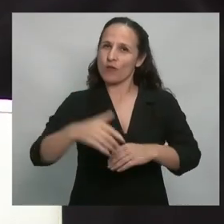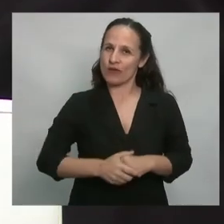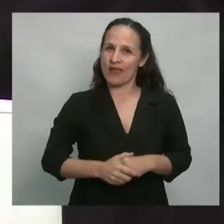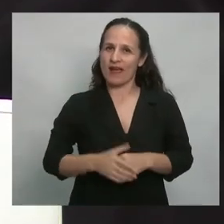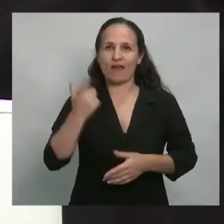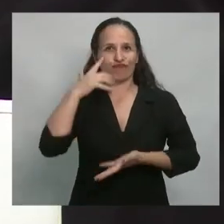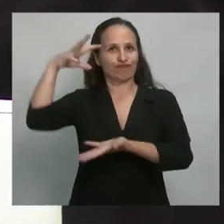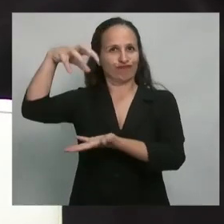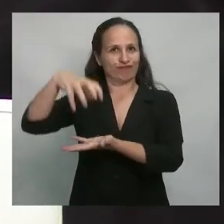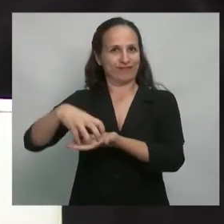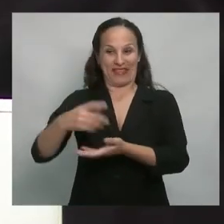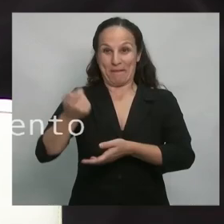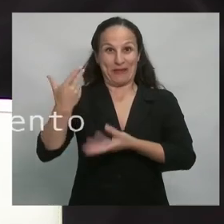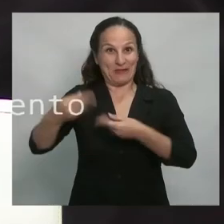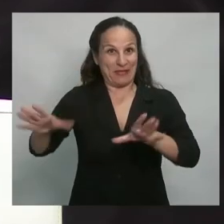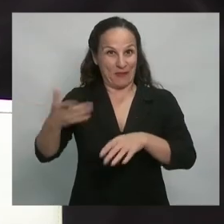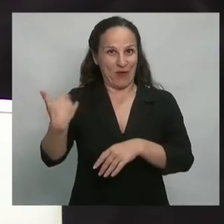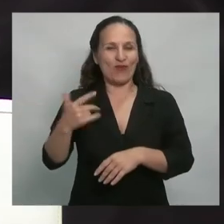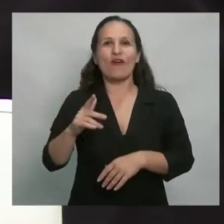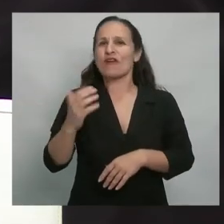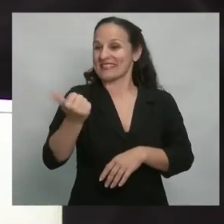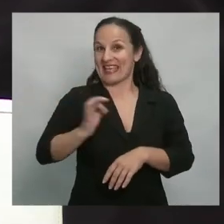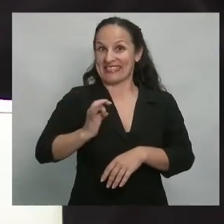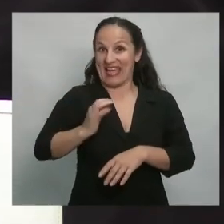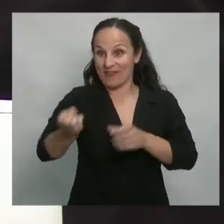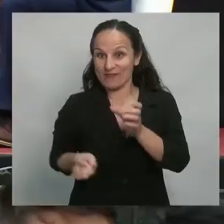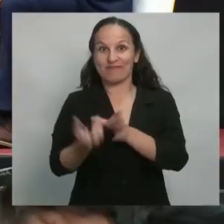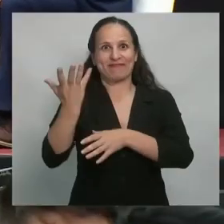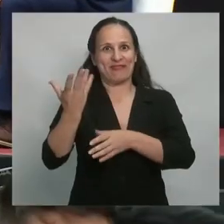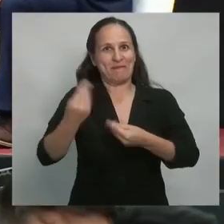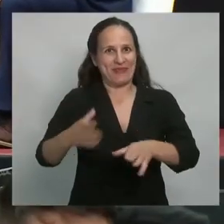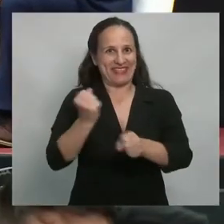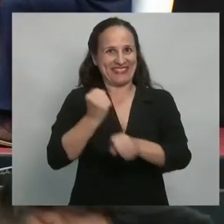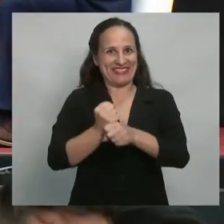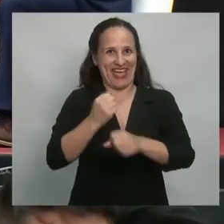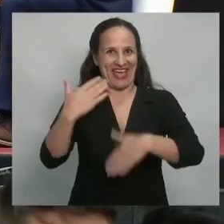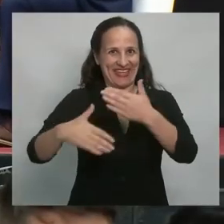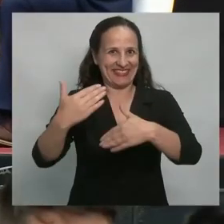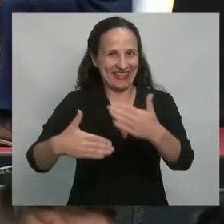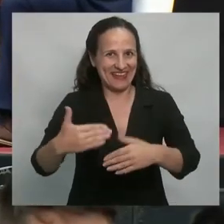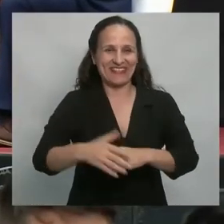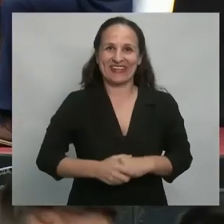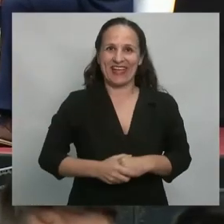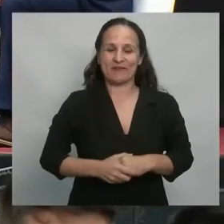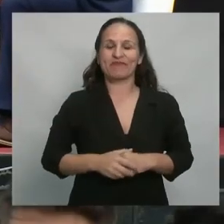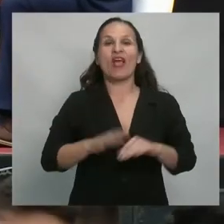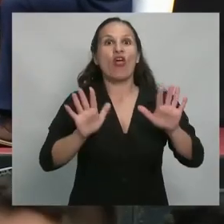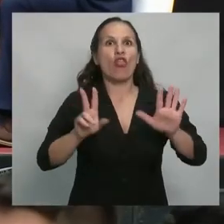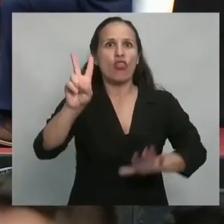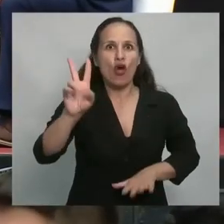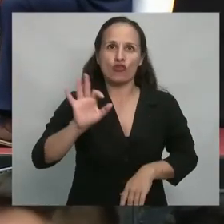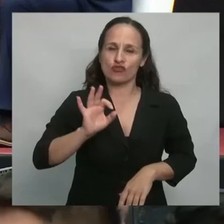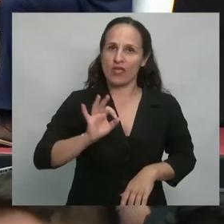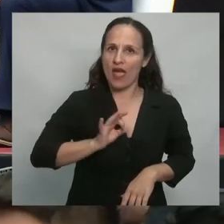It has only been 6 years since we began our activities and 12 years since the planning and gestation of this